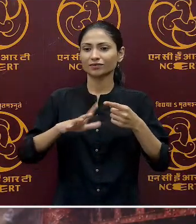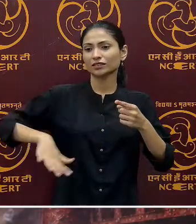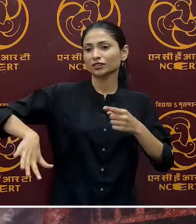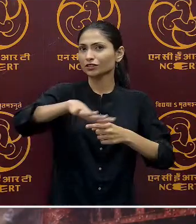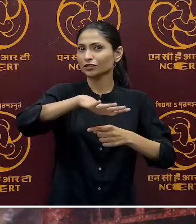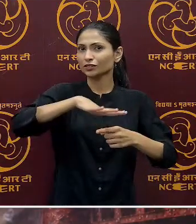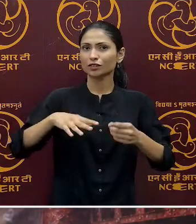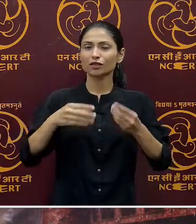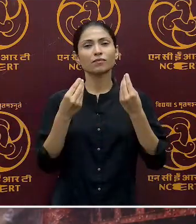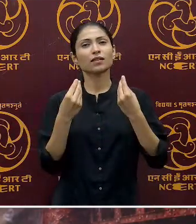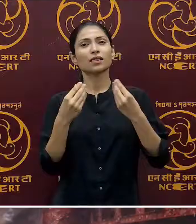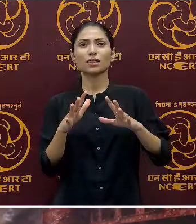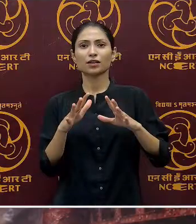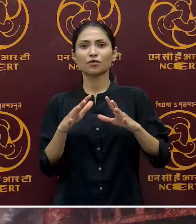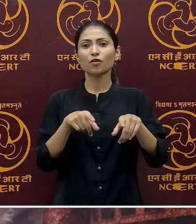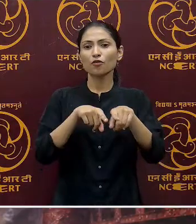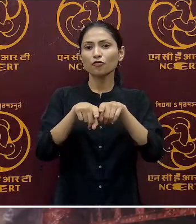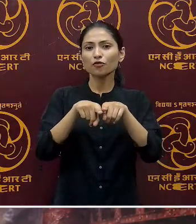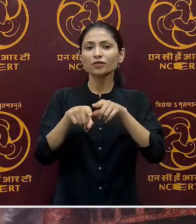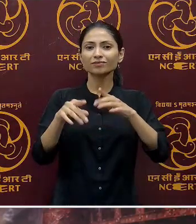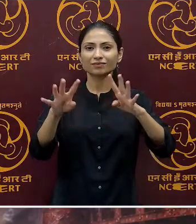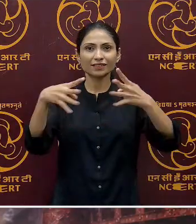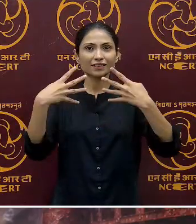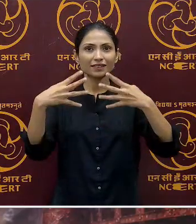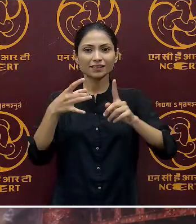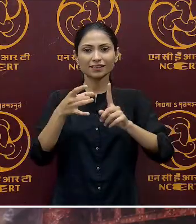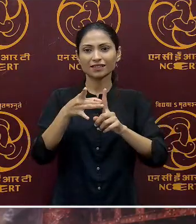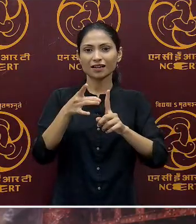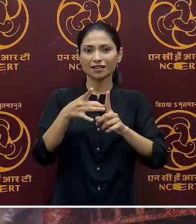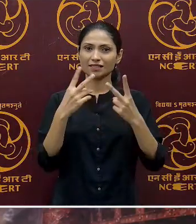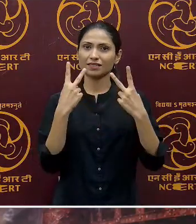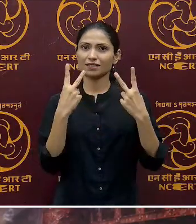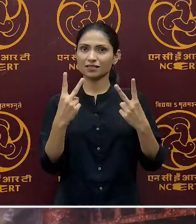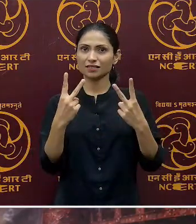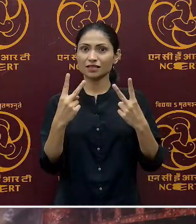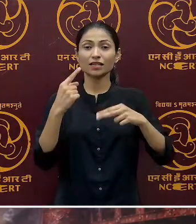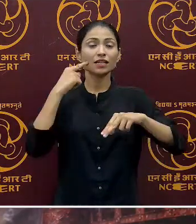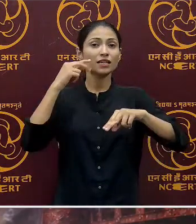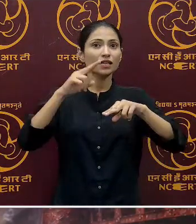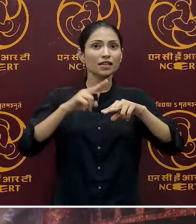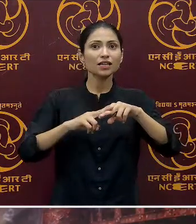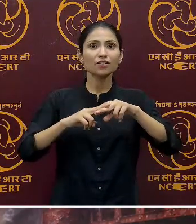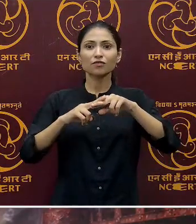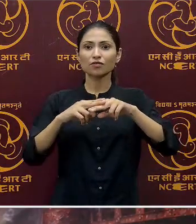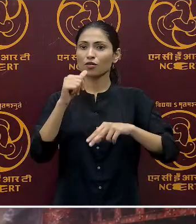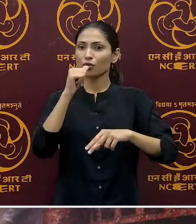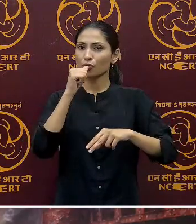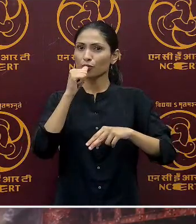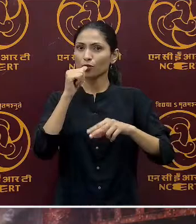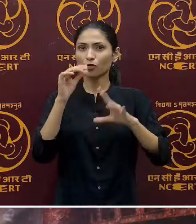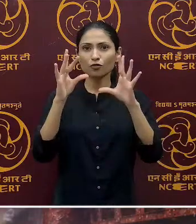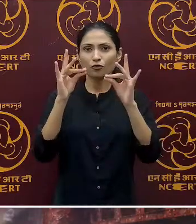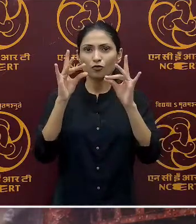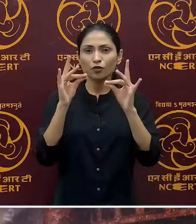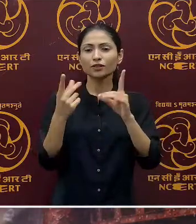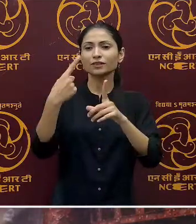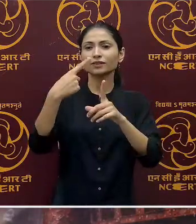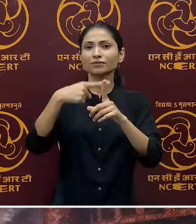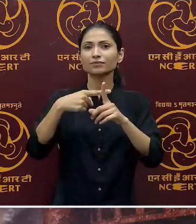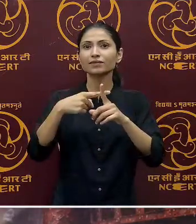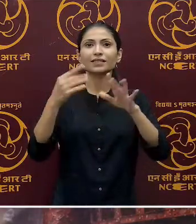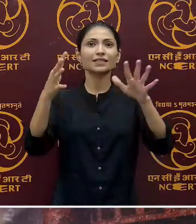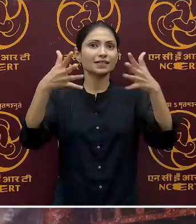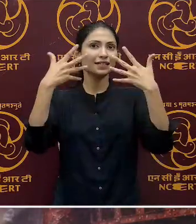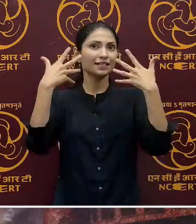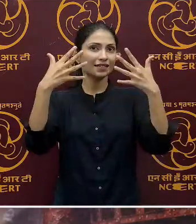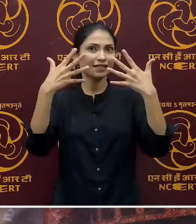in the open, iron gates are generally there. And when they come in contact with to the water and moisture, air is generally